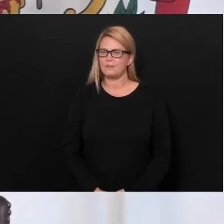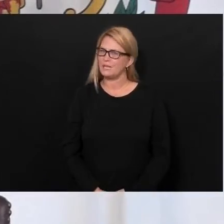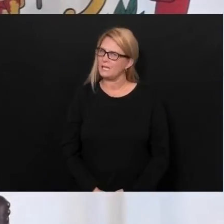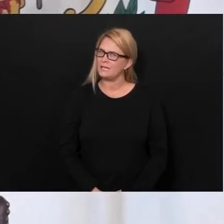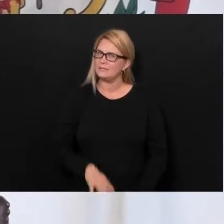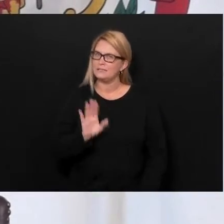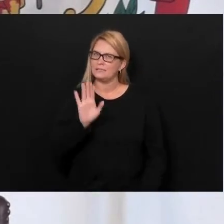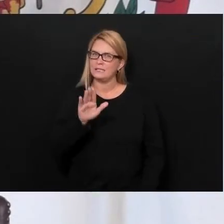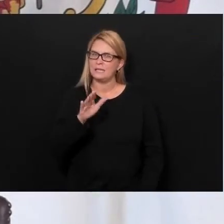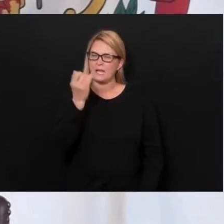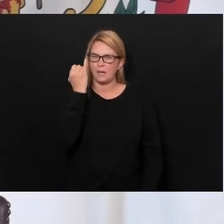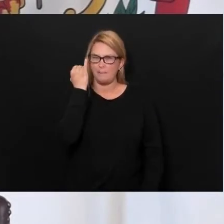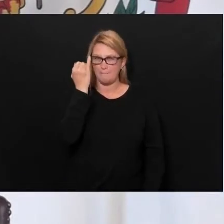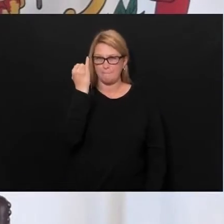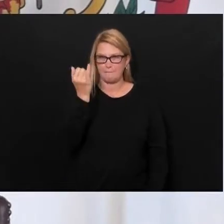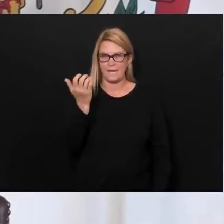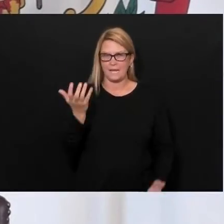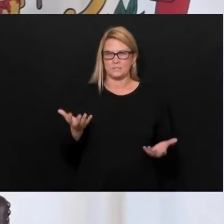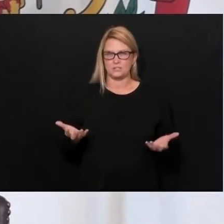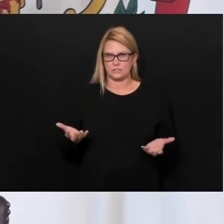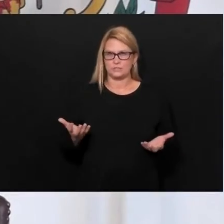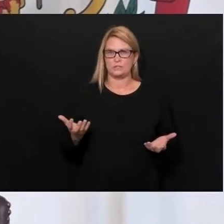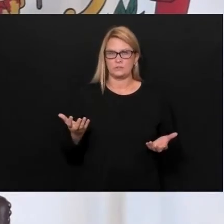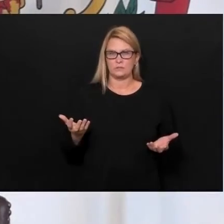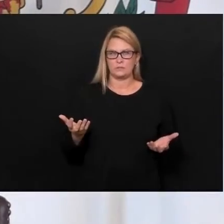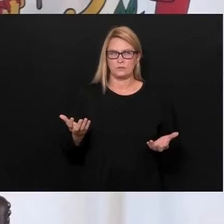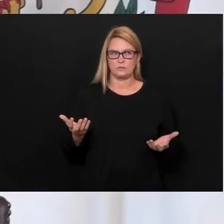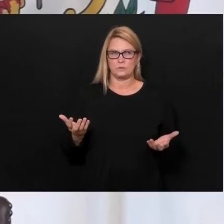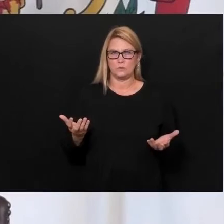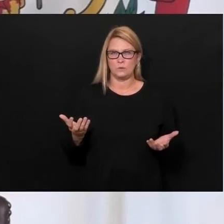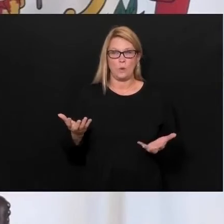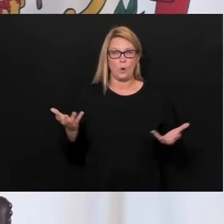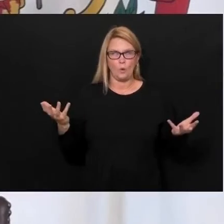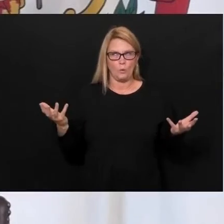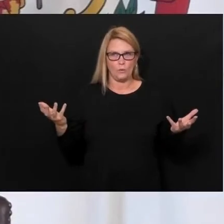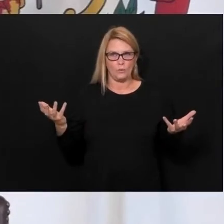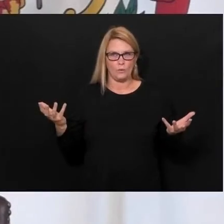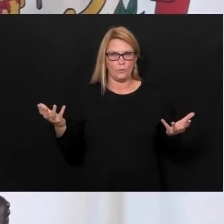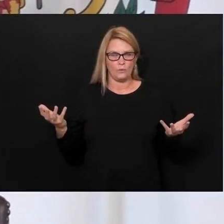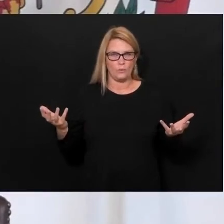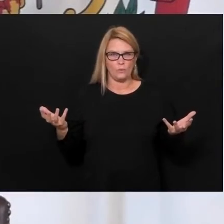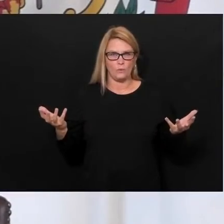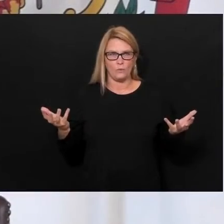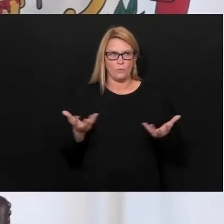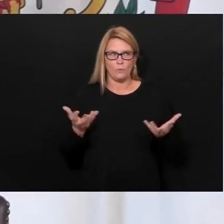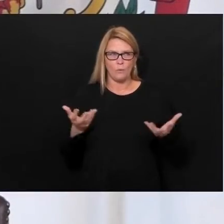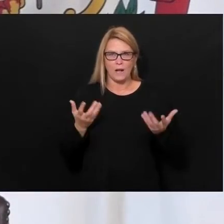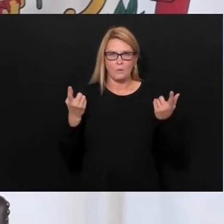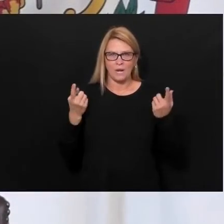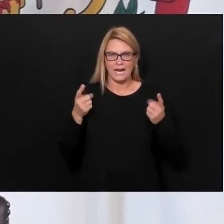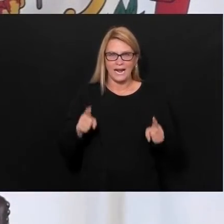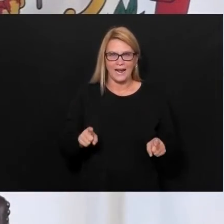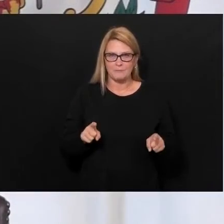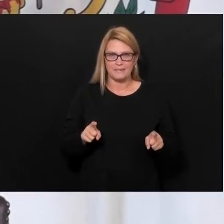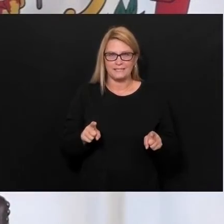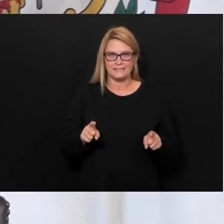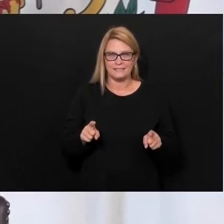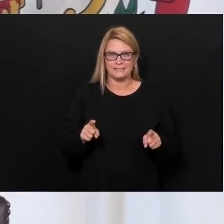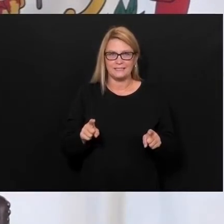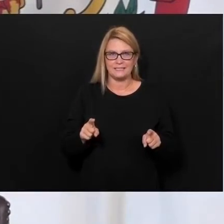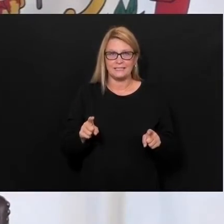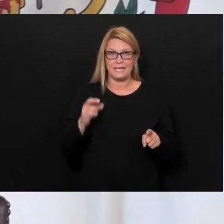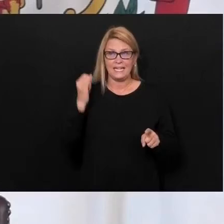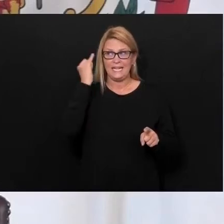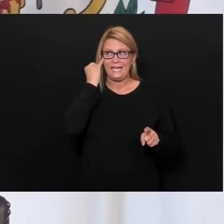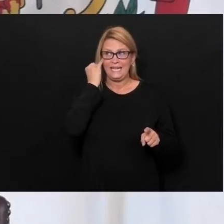imagine this? I mean, what are we going to be if this thing just keeps running